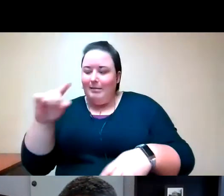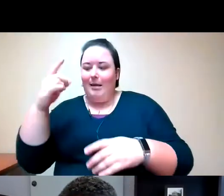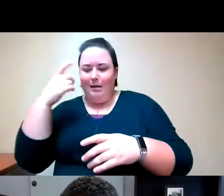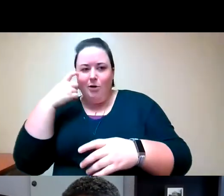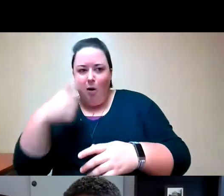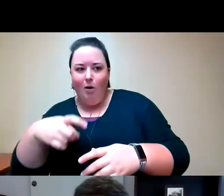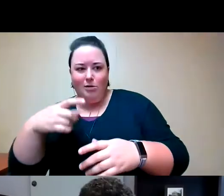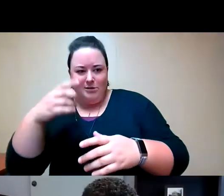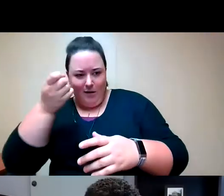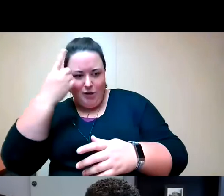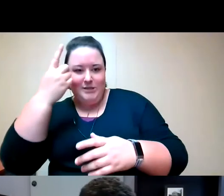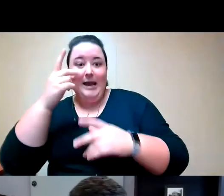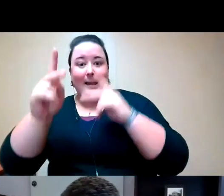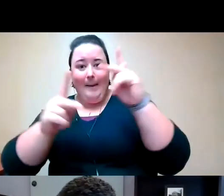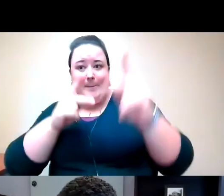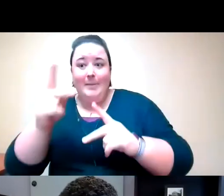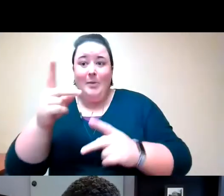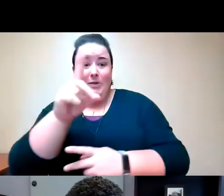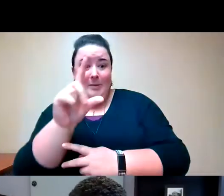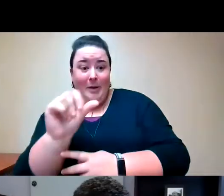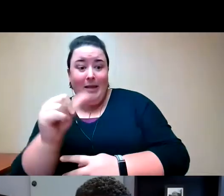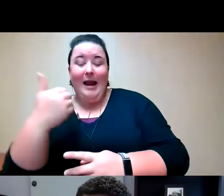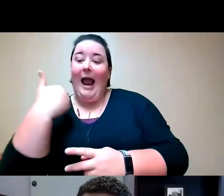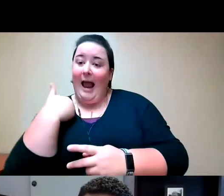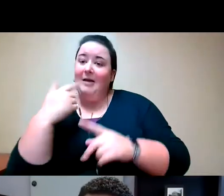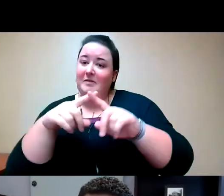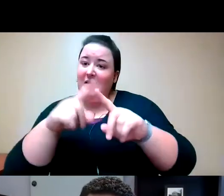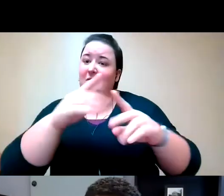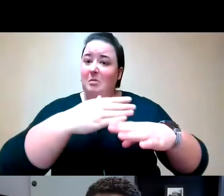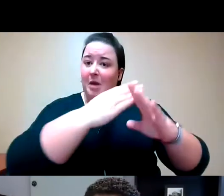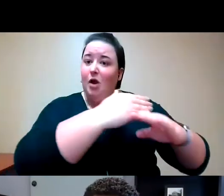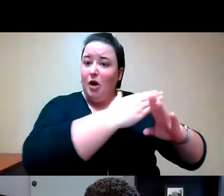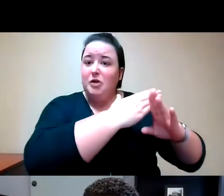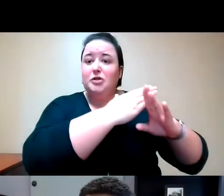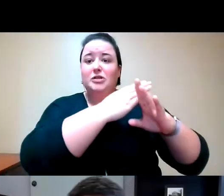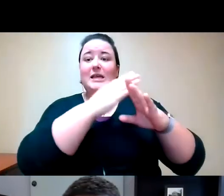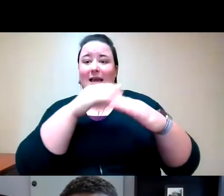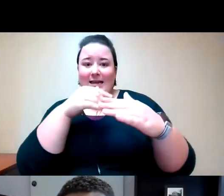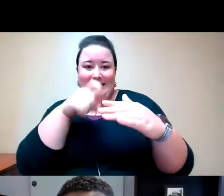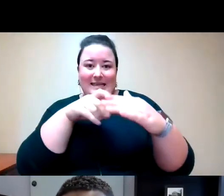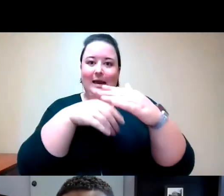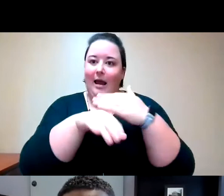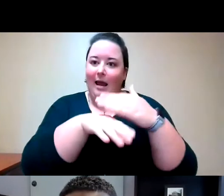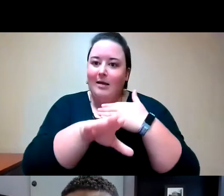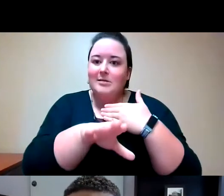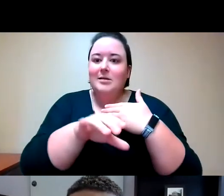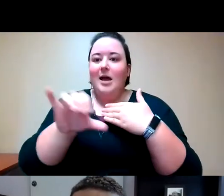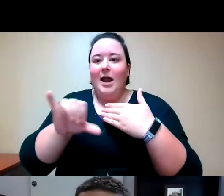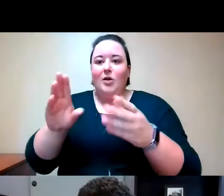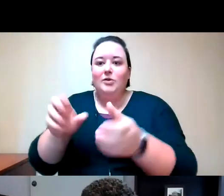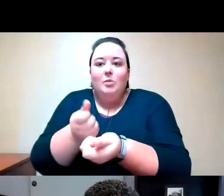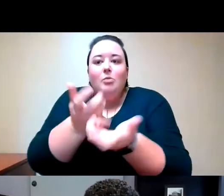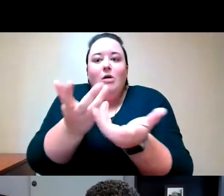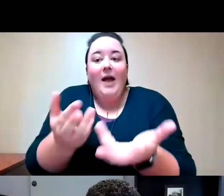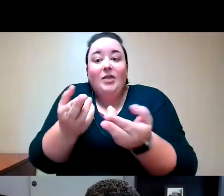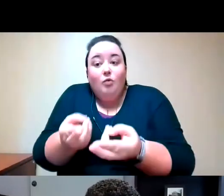gaining access, particularly to their vocation and their education, and providing the resources that people need to be able to then